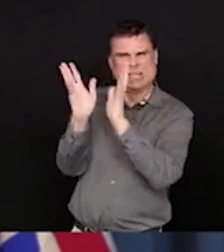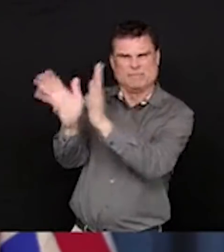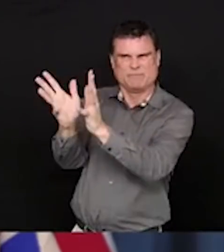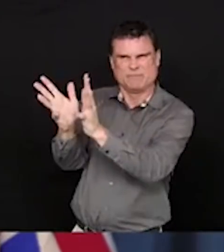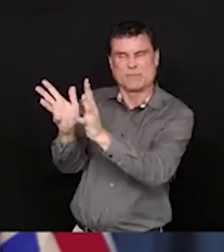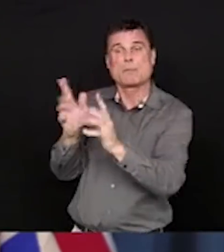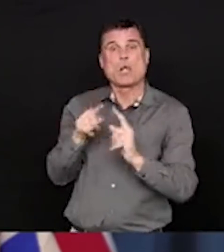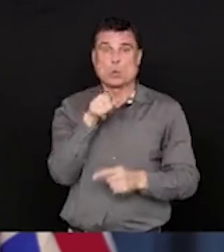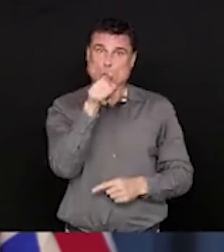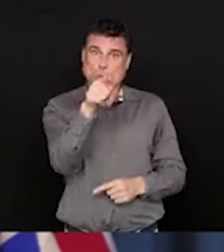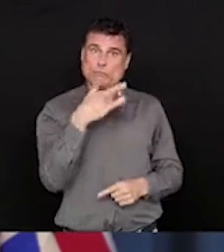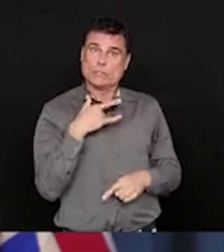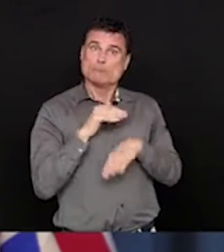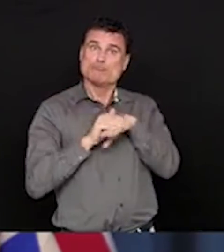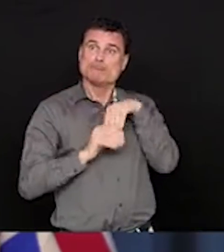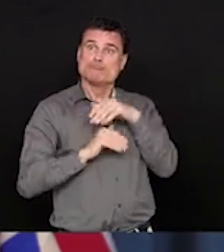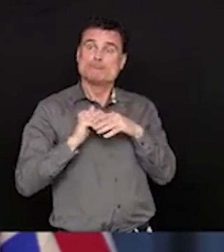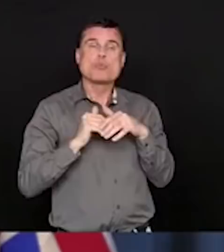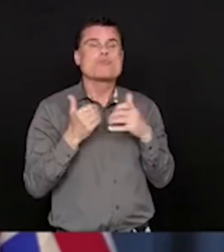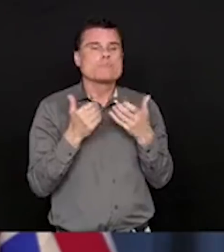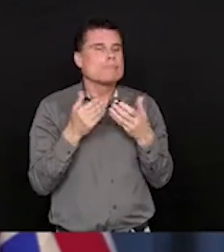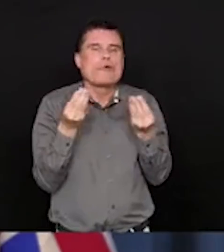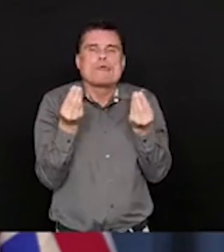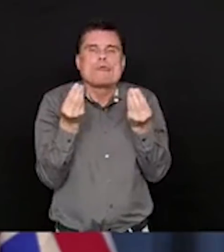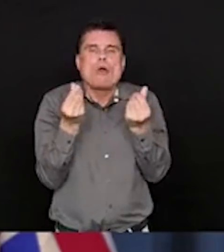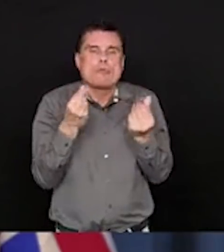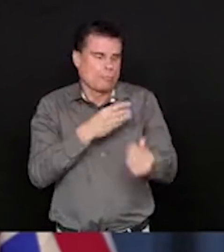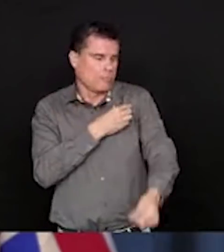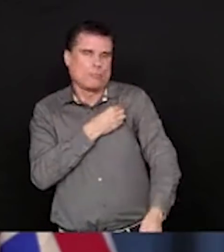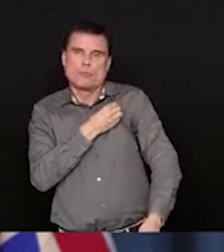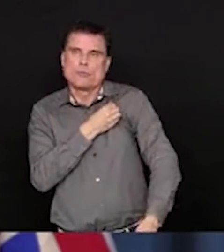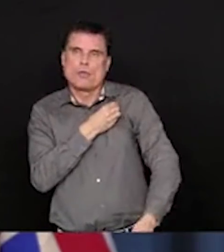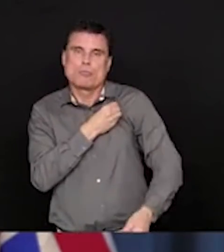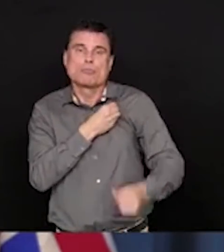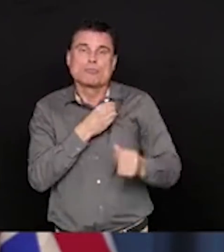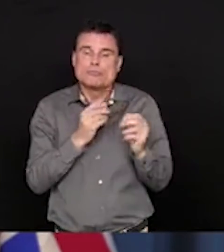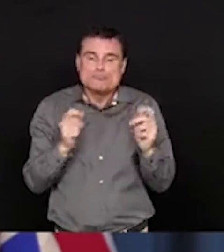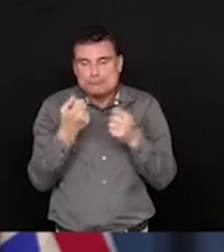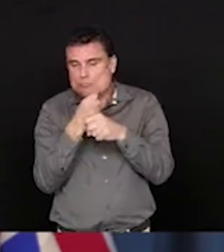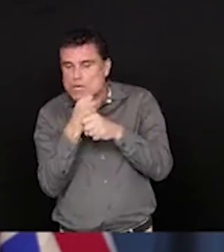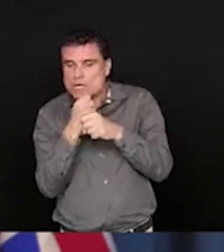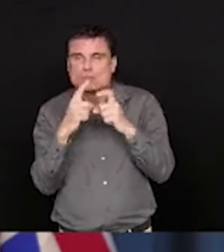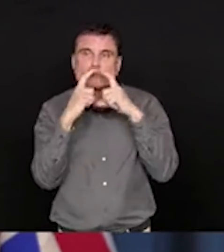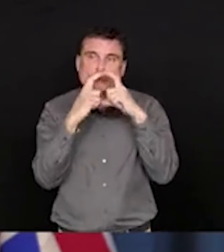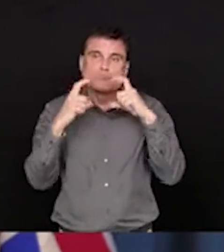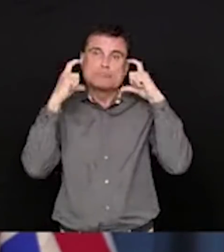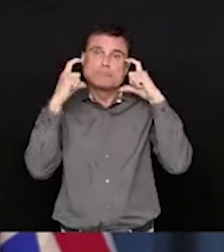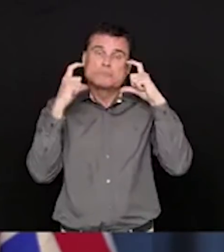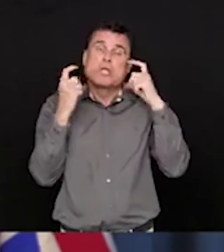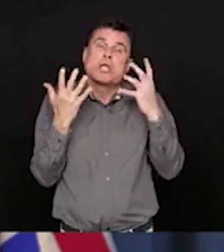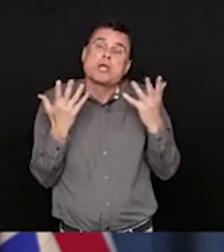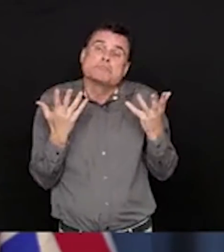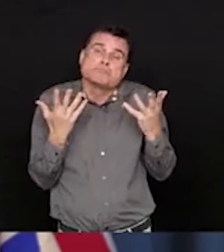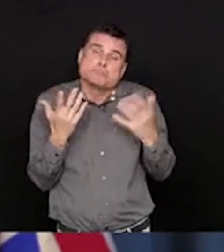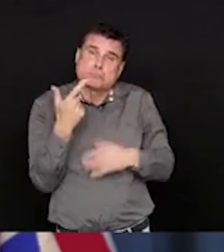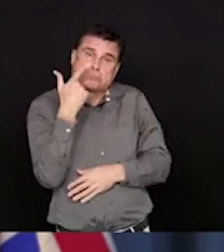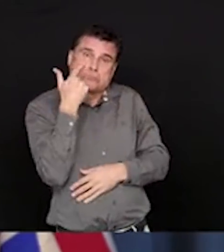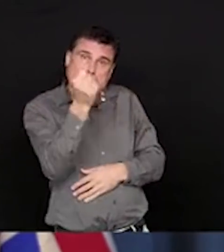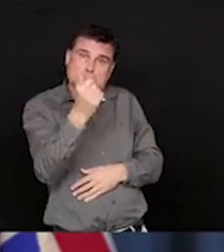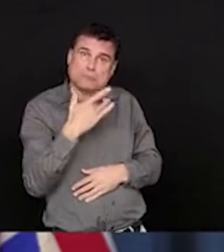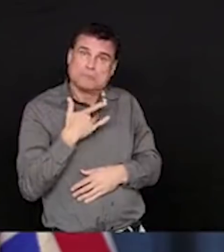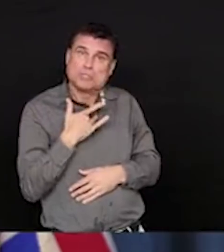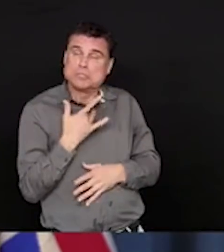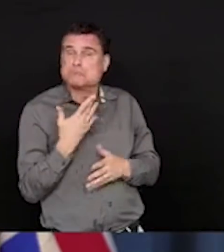similar analogy to coughing into your sleeve or coughing into a tissue. It may keep your droplets in so that they're